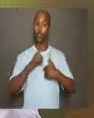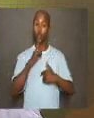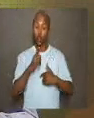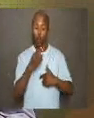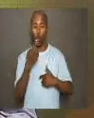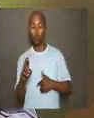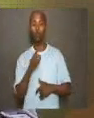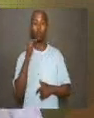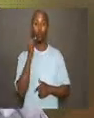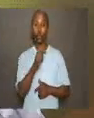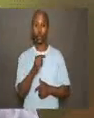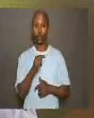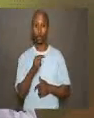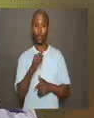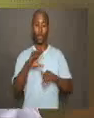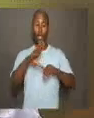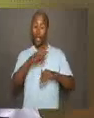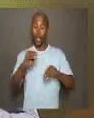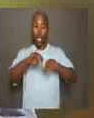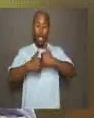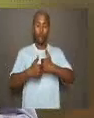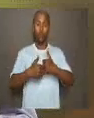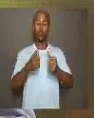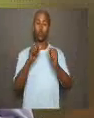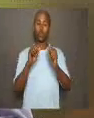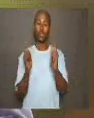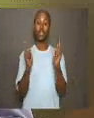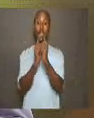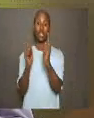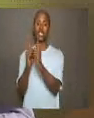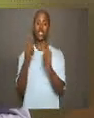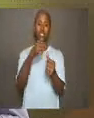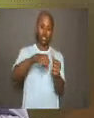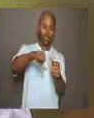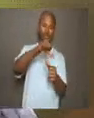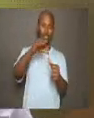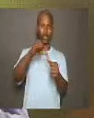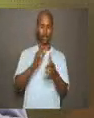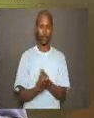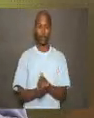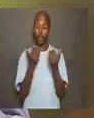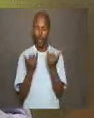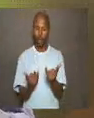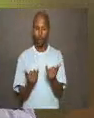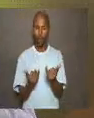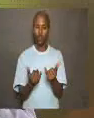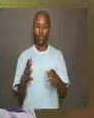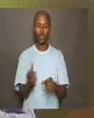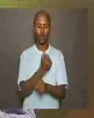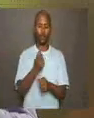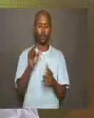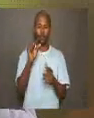or false and how they interact with each other. Now let us take a